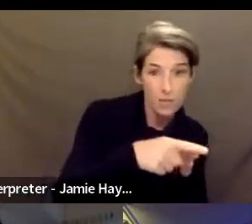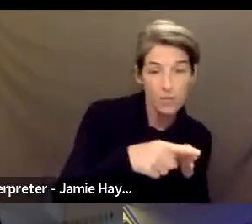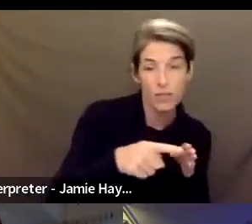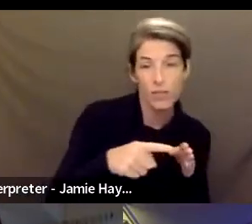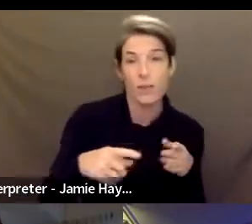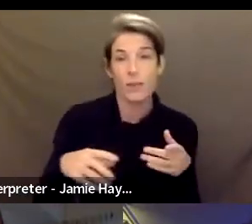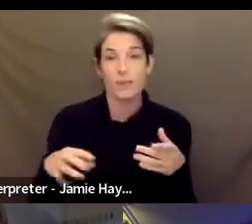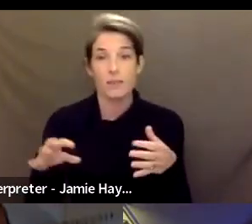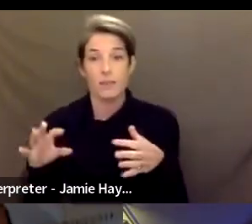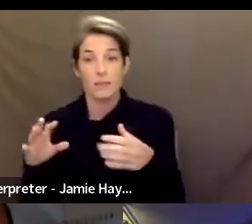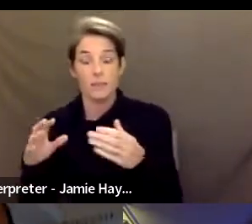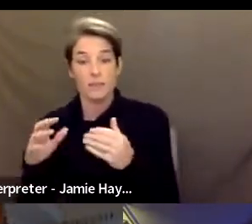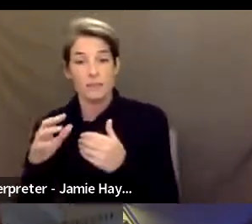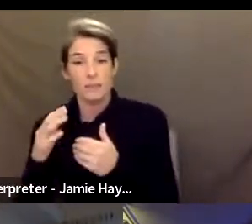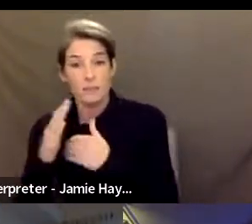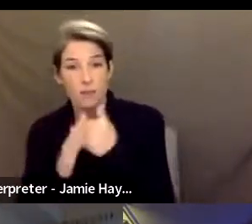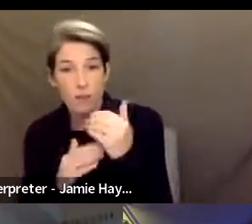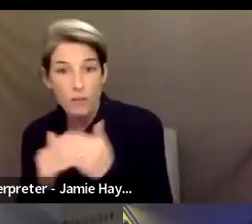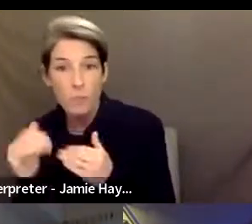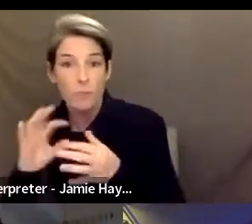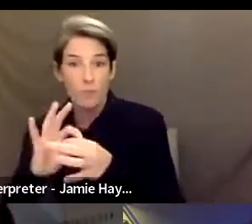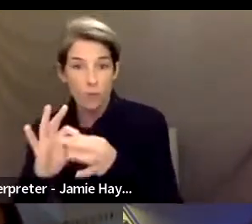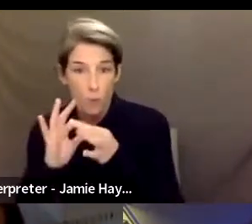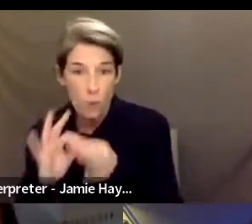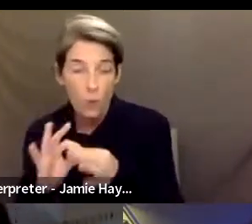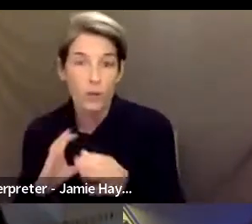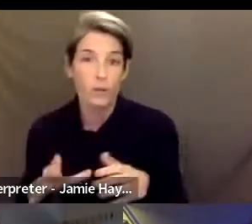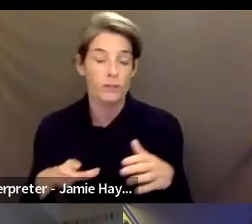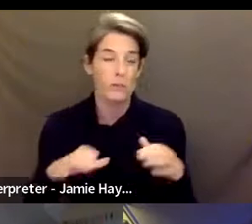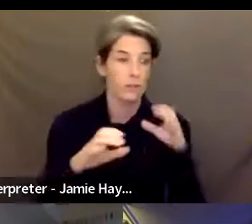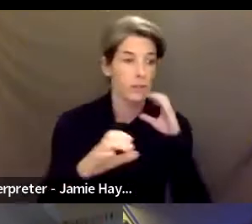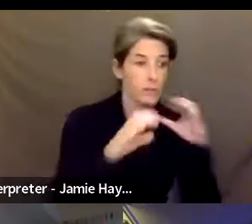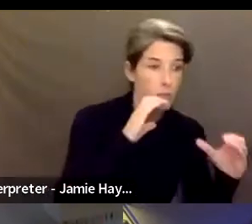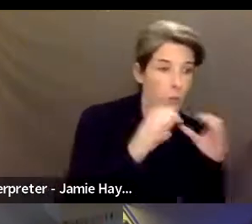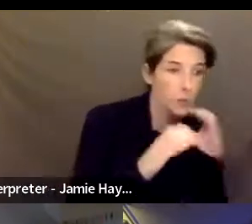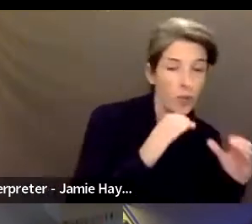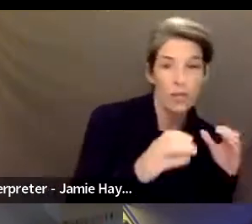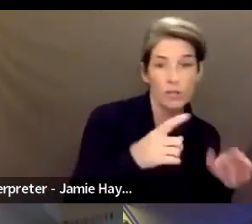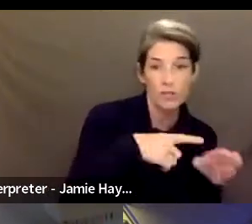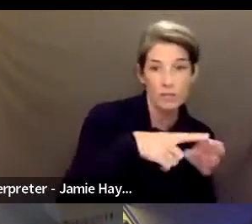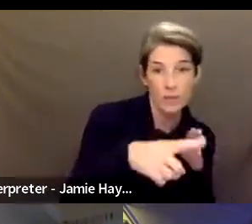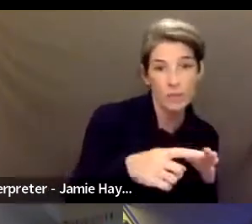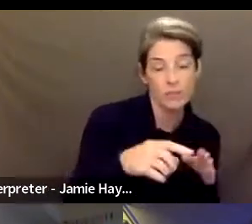artists and communication specialists and human resource specialists, and just